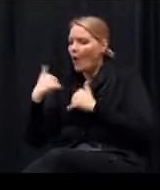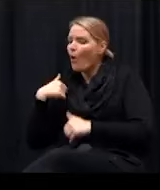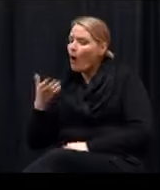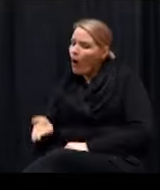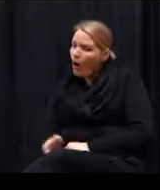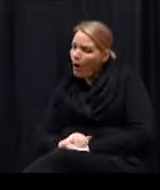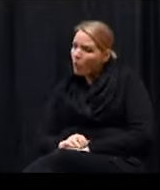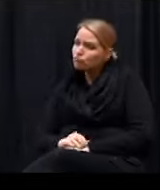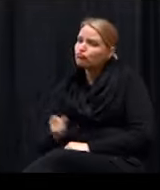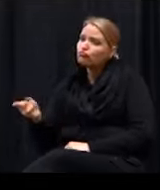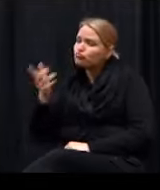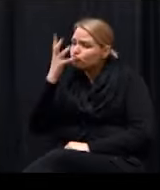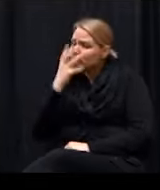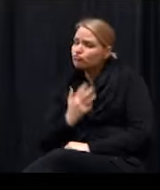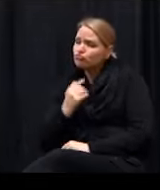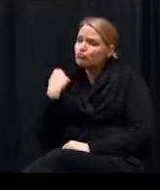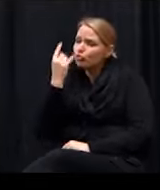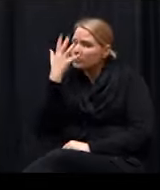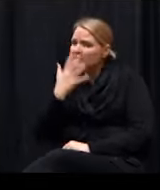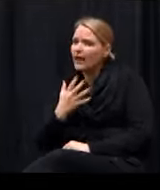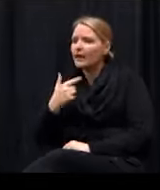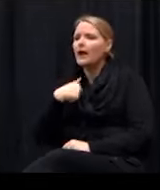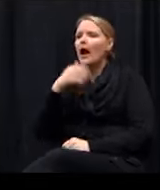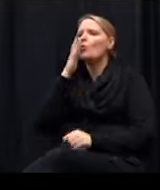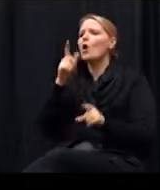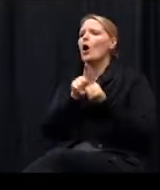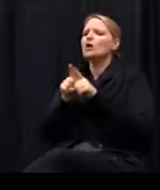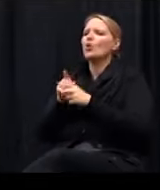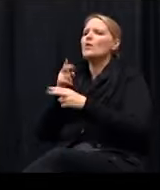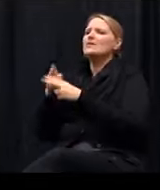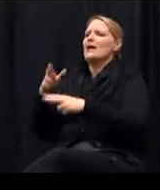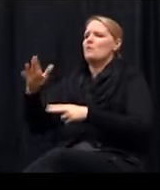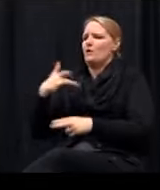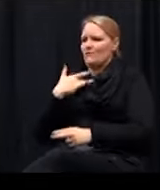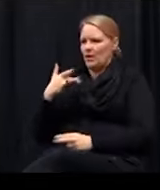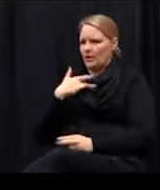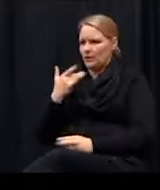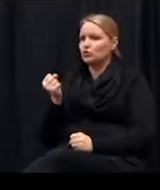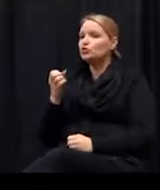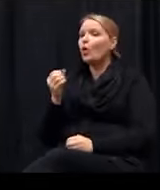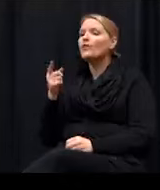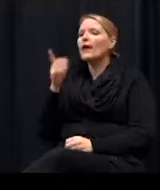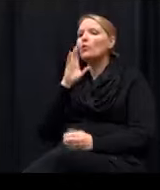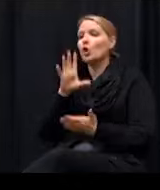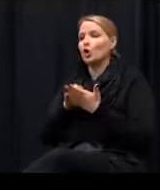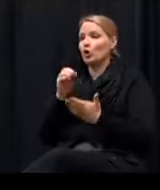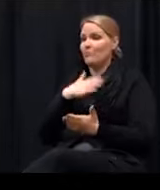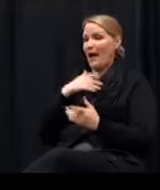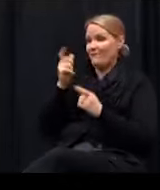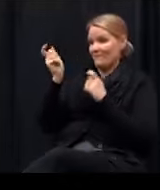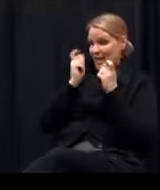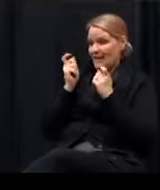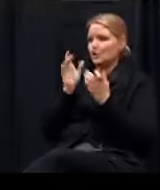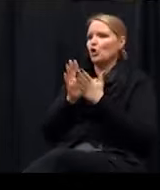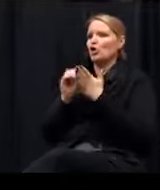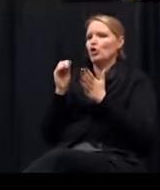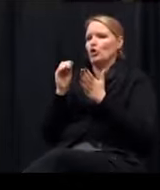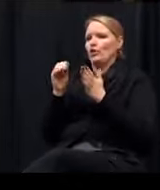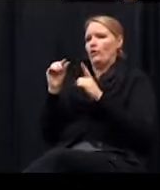you look at you, you're looking sad. And I will also be naming the feeling. So they're learning my face and they're learning the